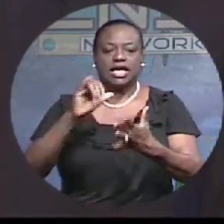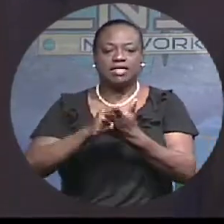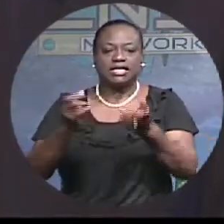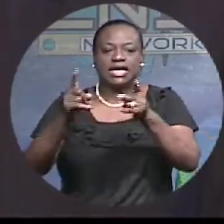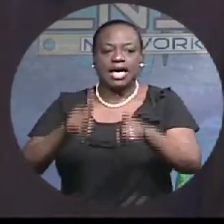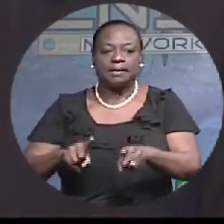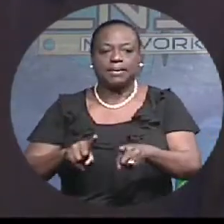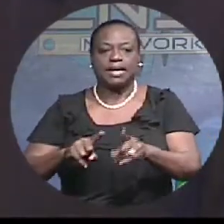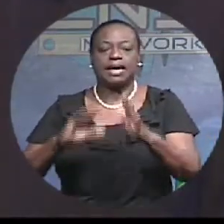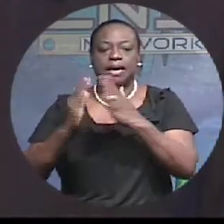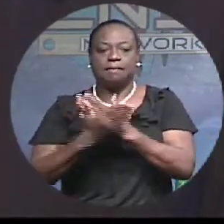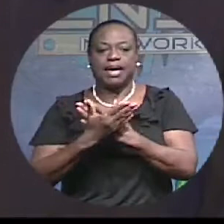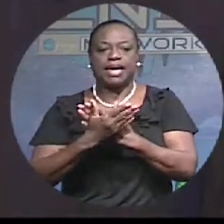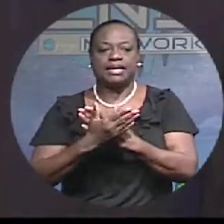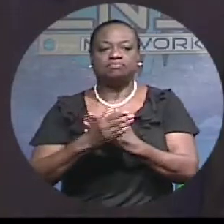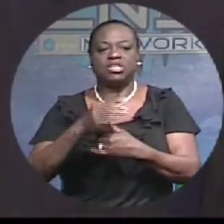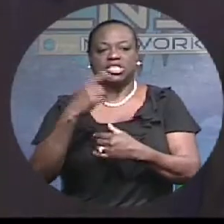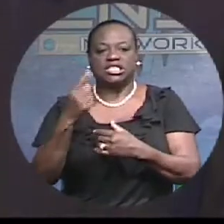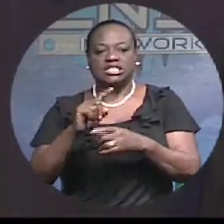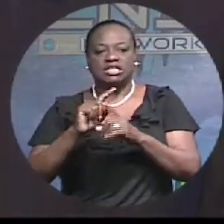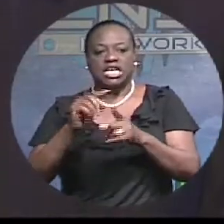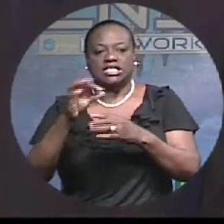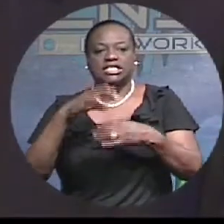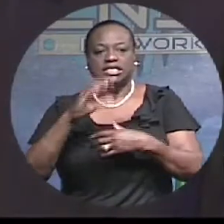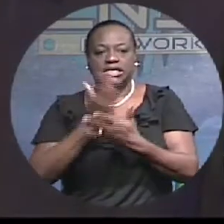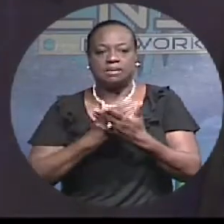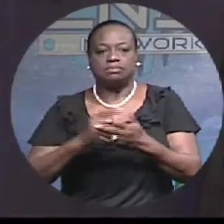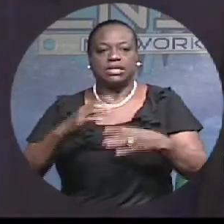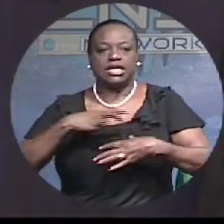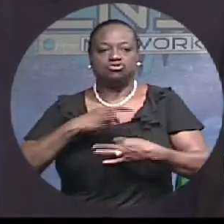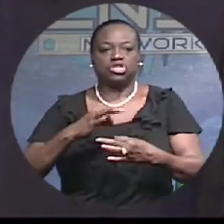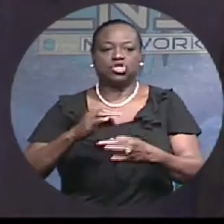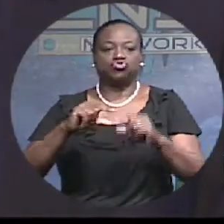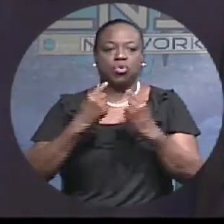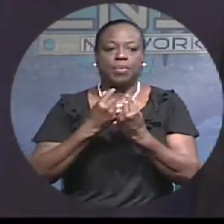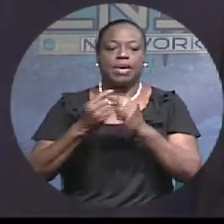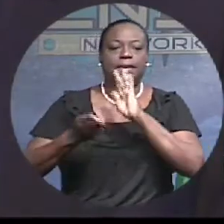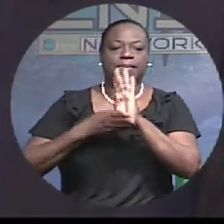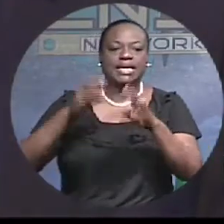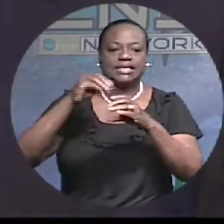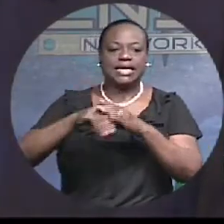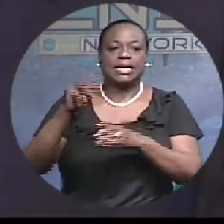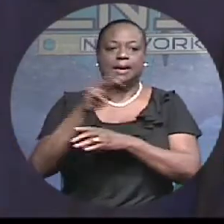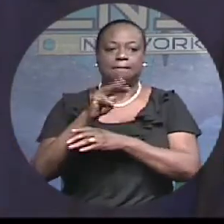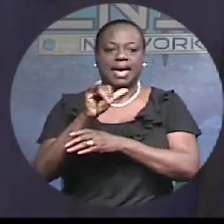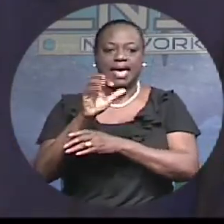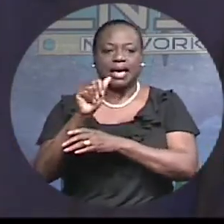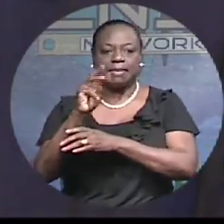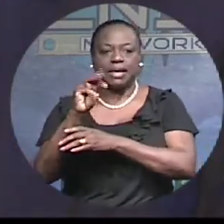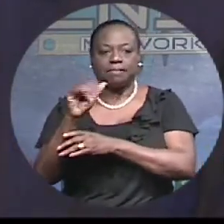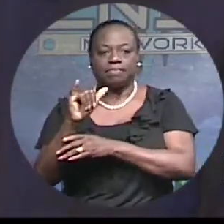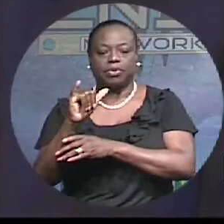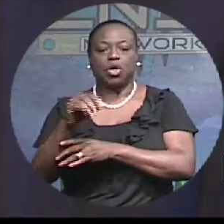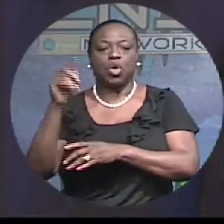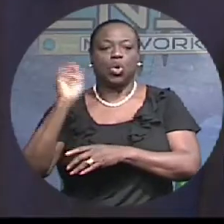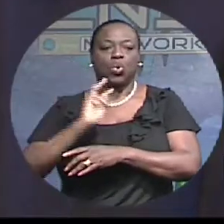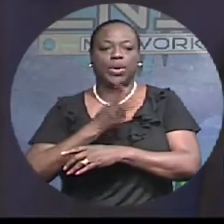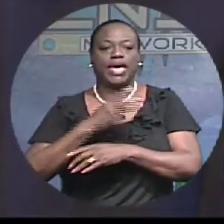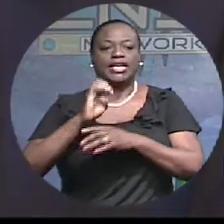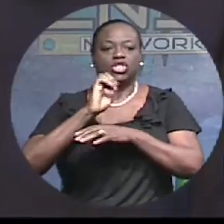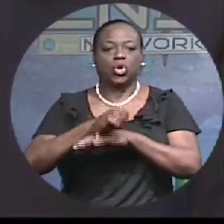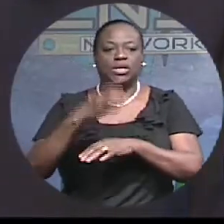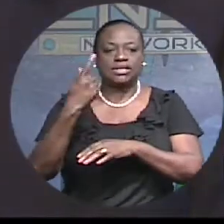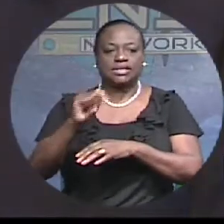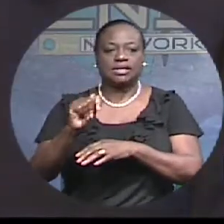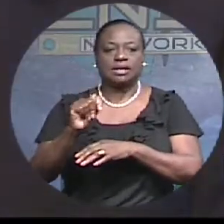by certain interest groups based in Miami. So we endorsed the support to the